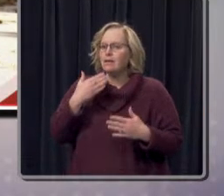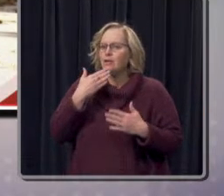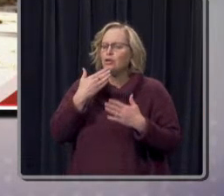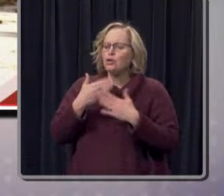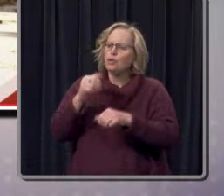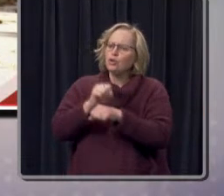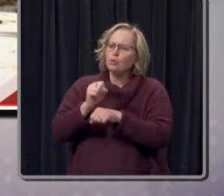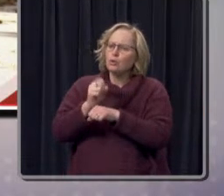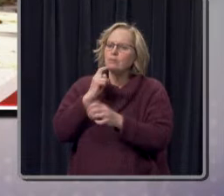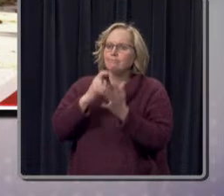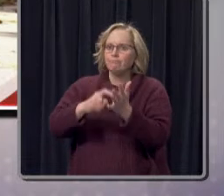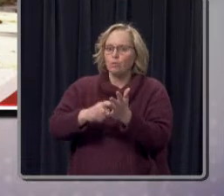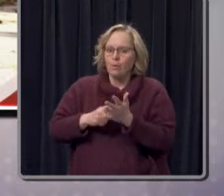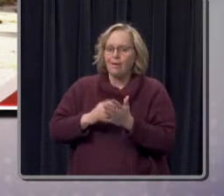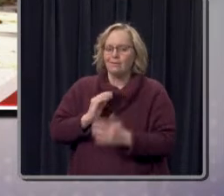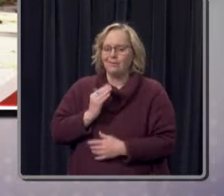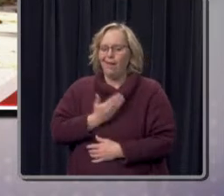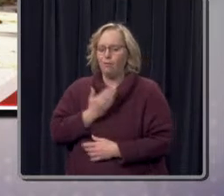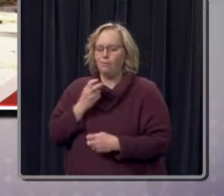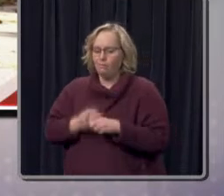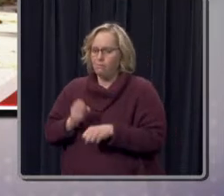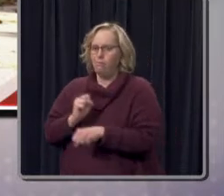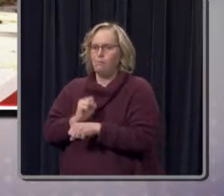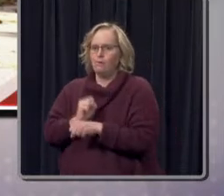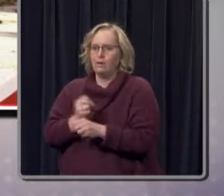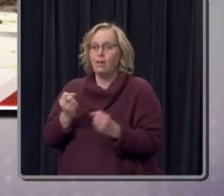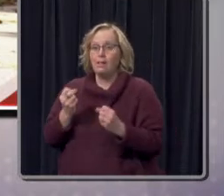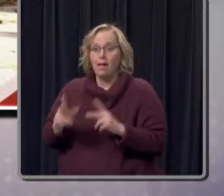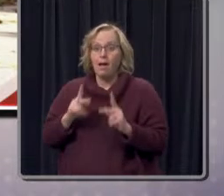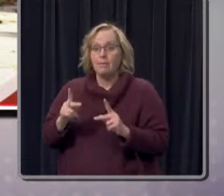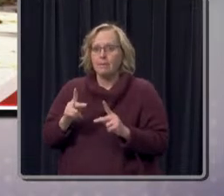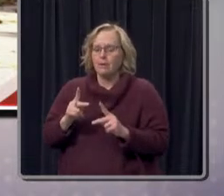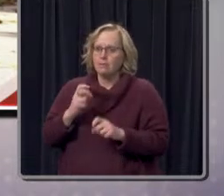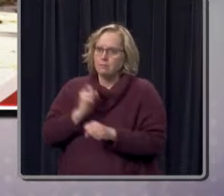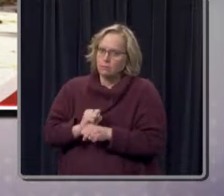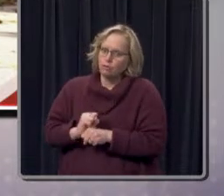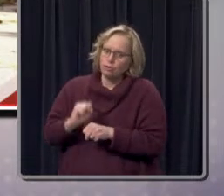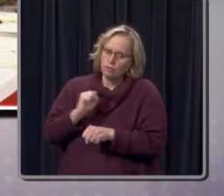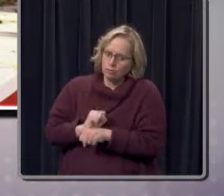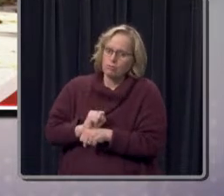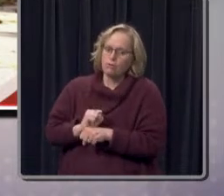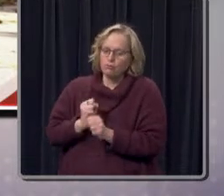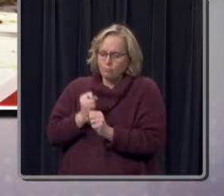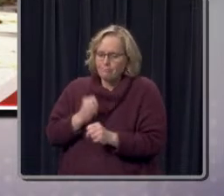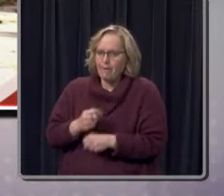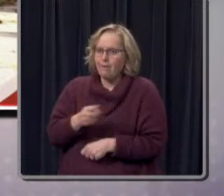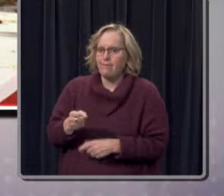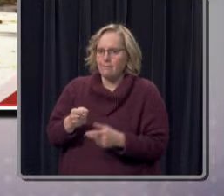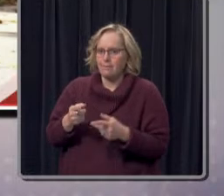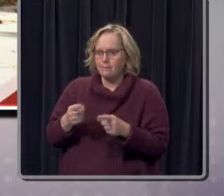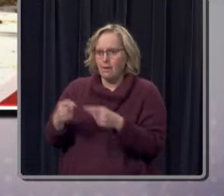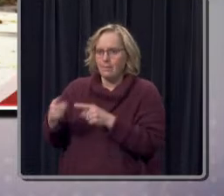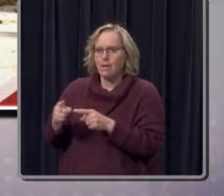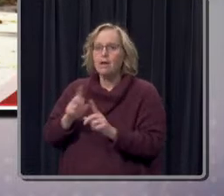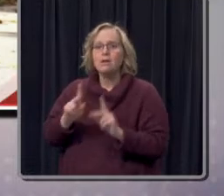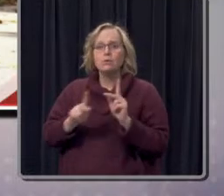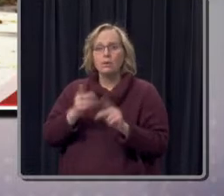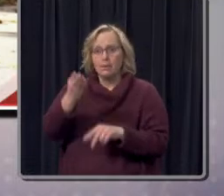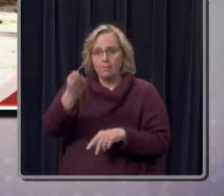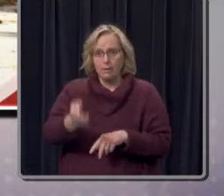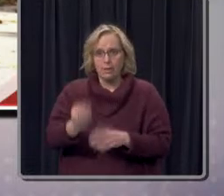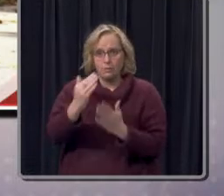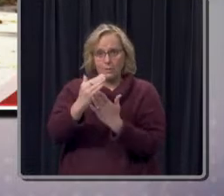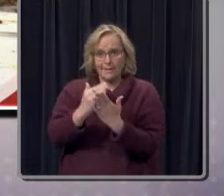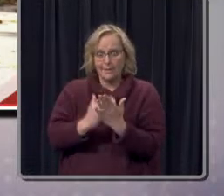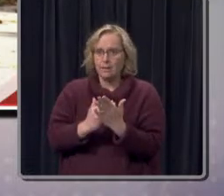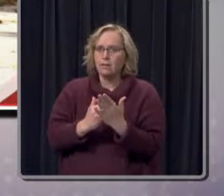takes hard work, and there's a lot of people doing hard work to make this happen. So the folks you see on the screen there are just some of the folks that are doing that work. Of